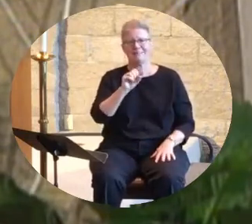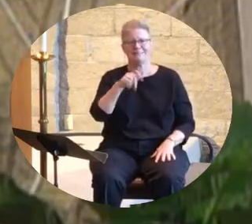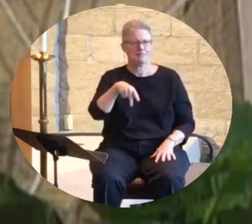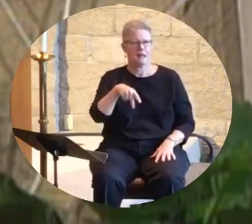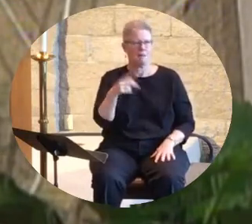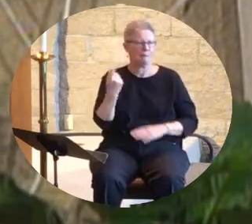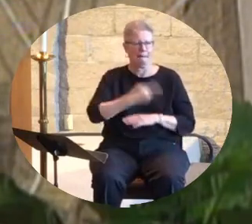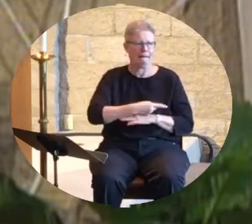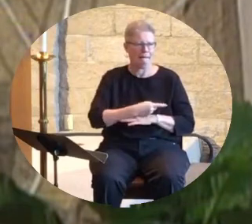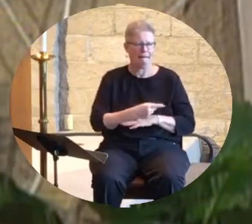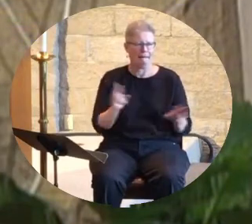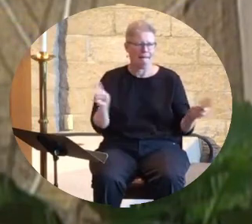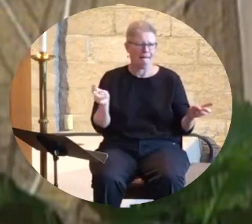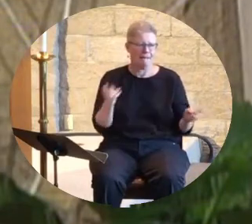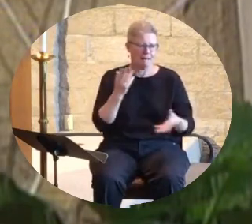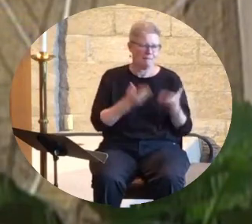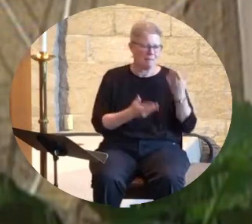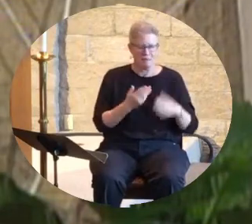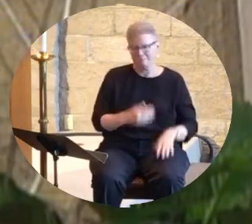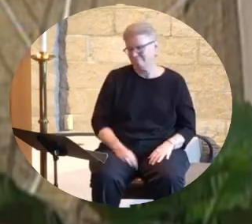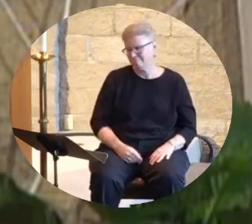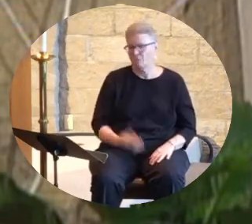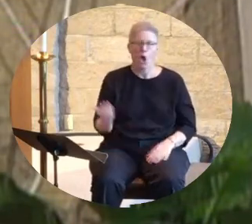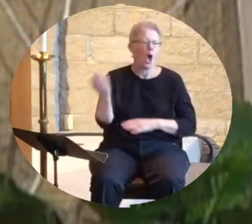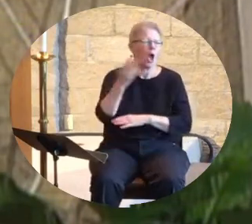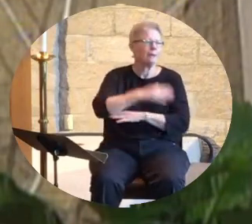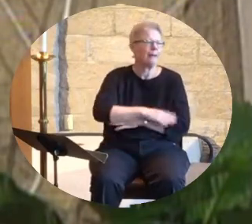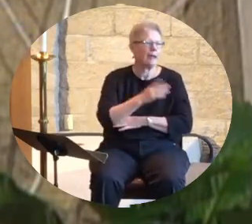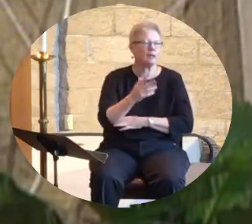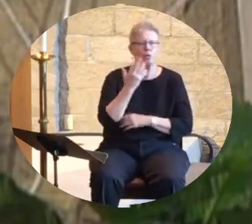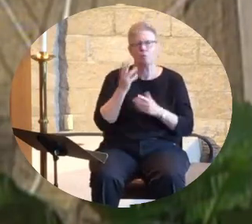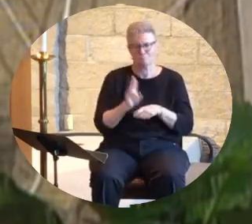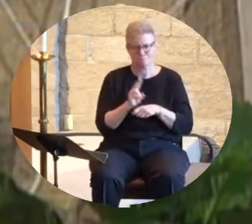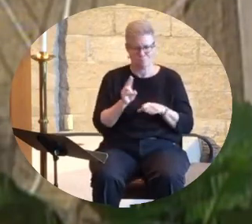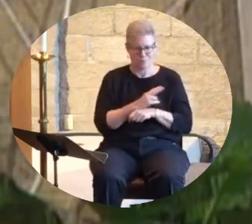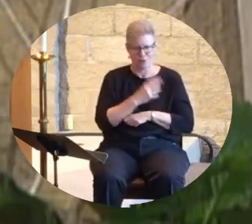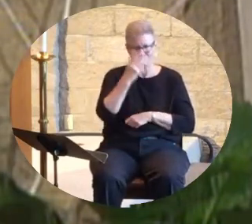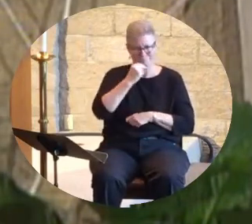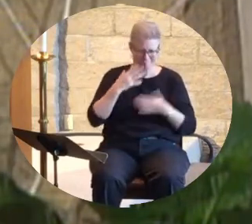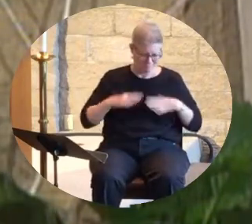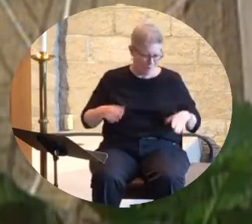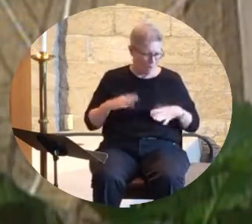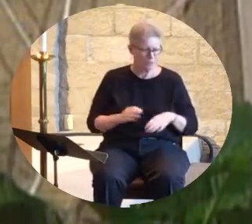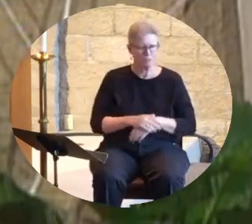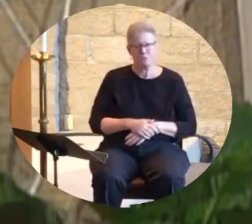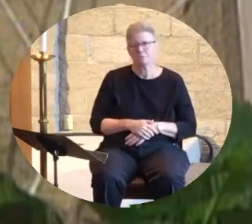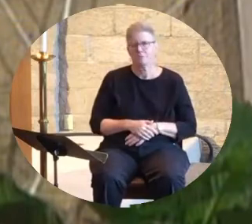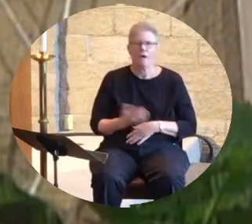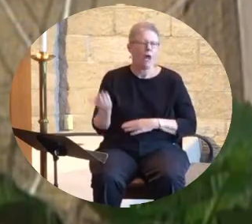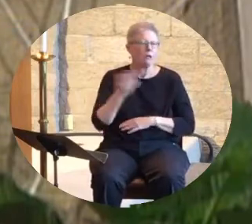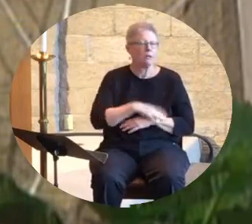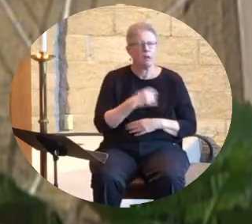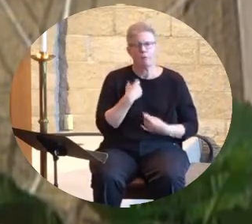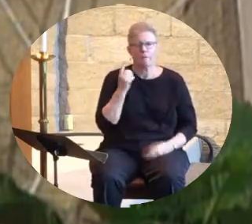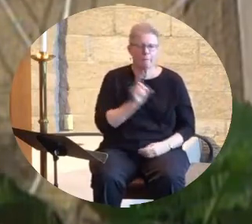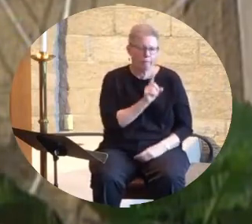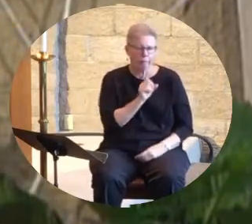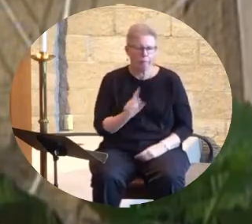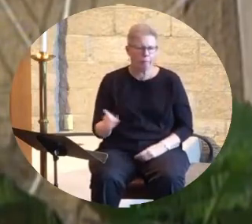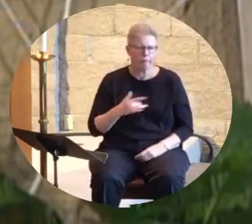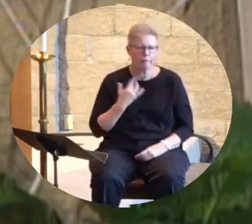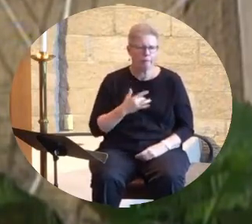day where you might not want to get out of your pajamas. A slump day where you just want to kind of walk around and feel a little sorry for yourself, and